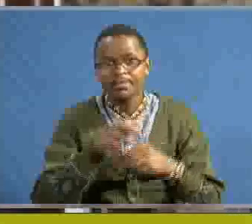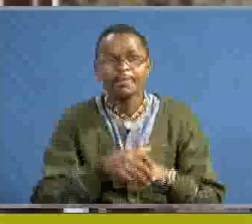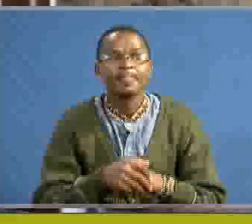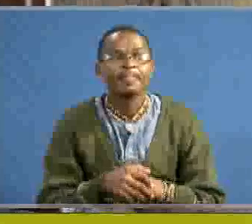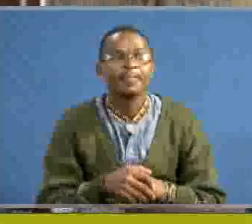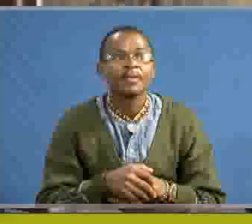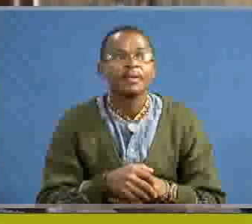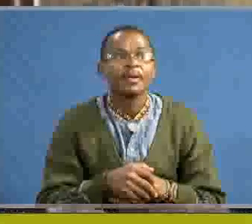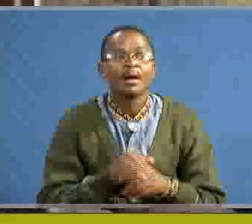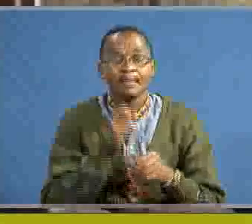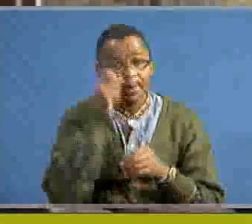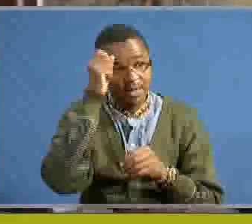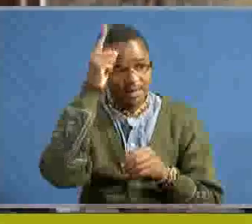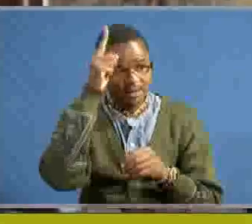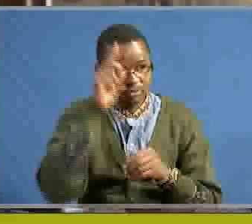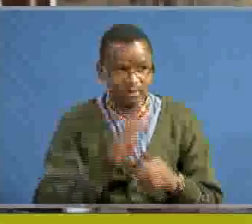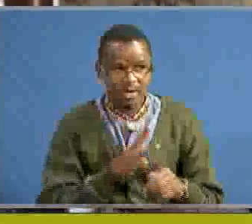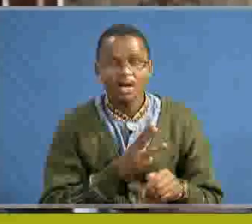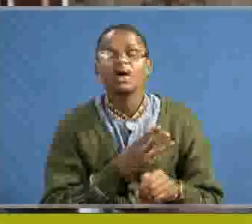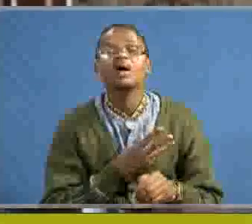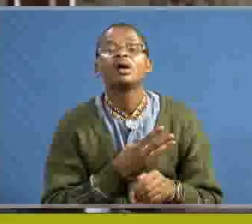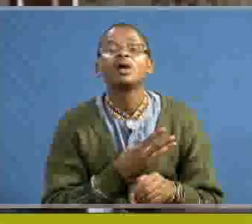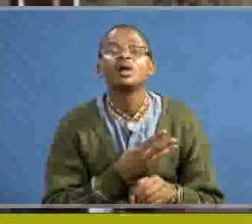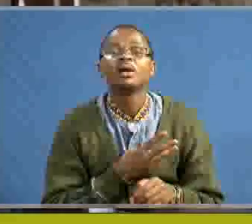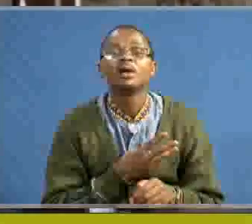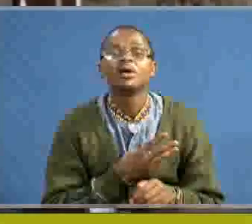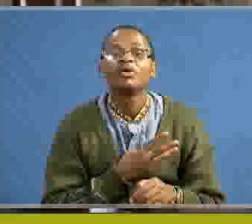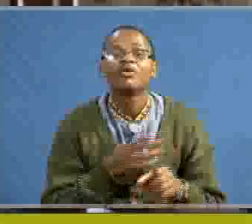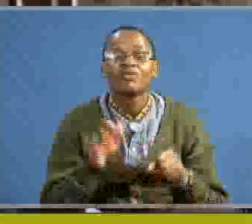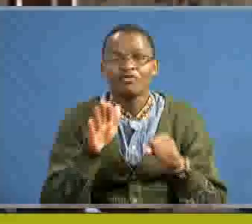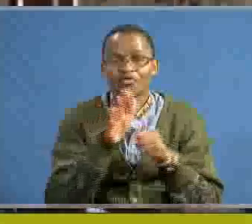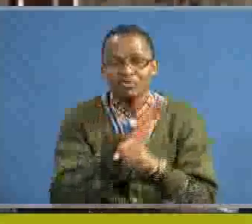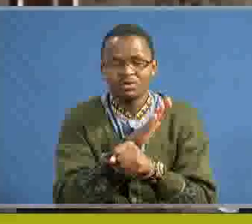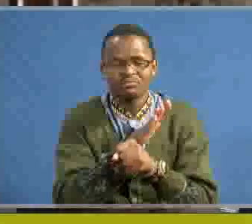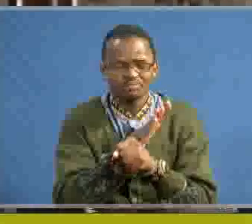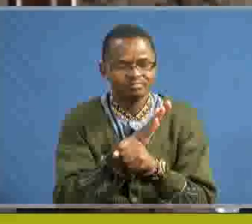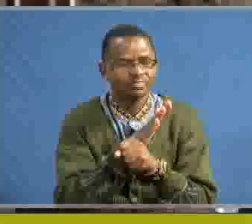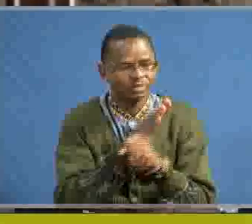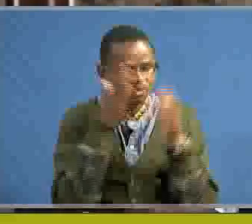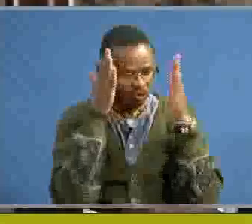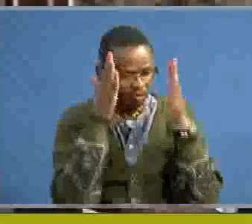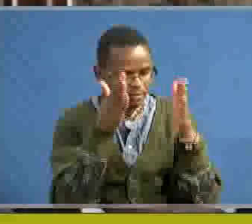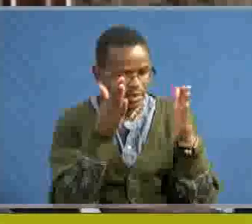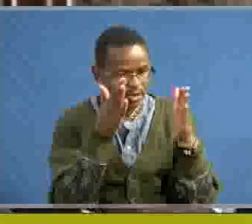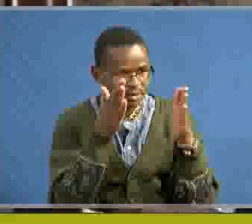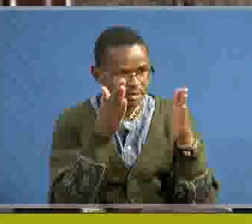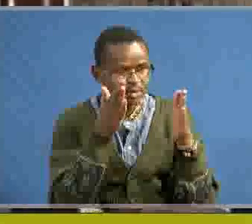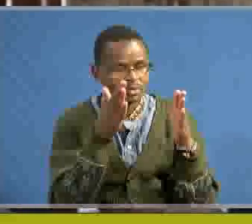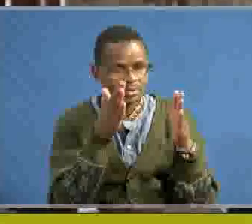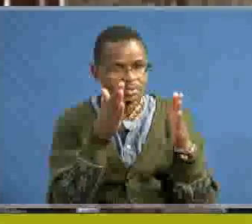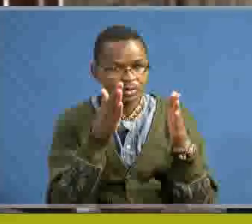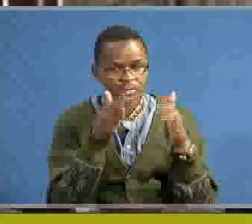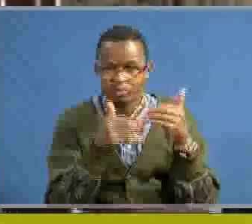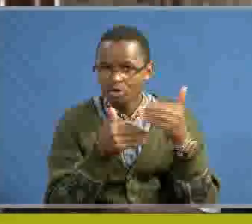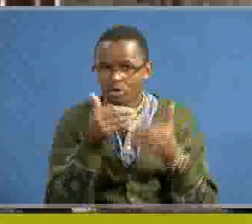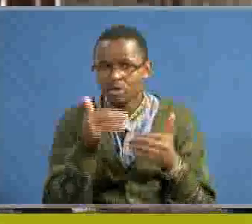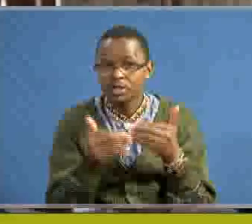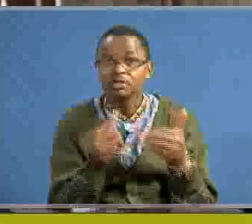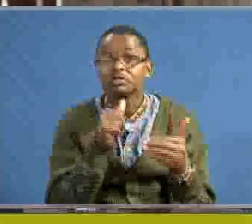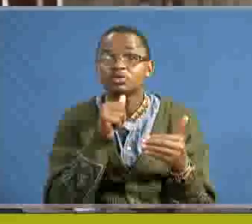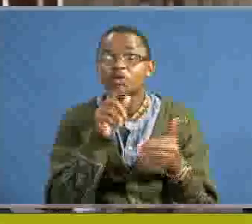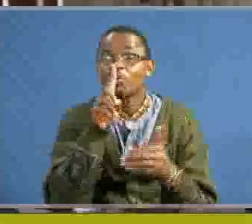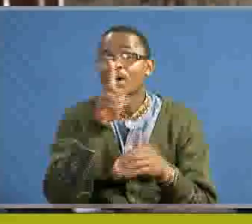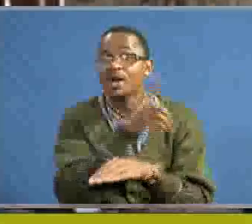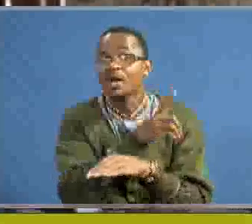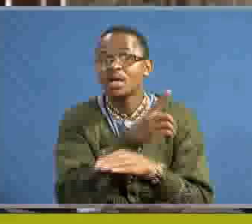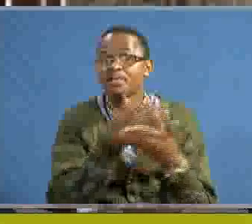understand that we are fully on pause conciliation process is not